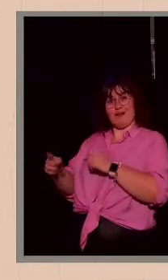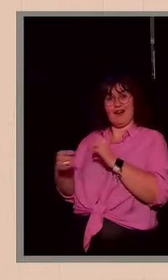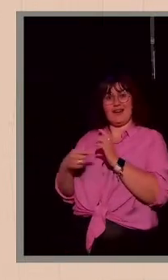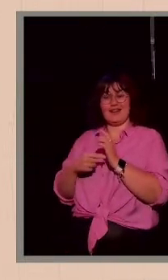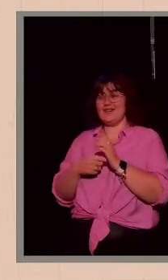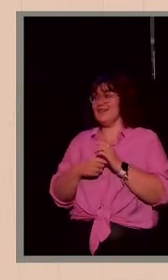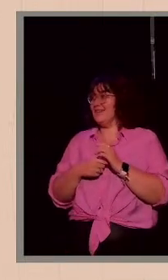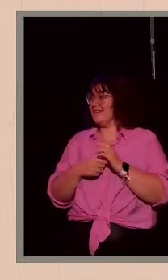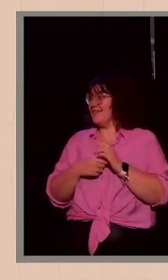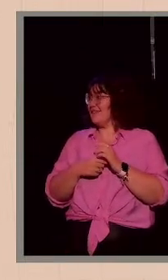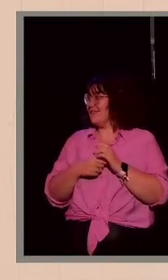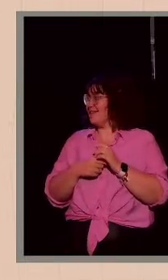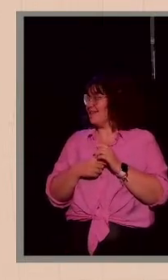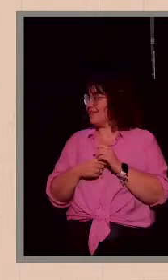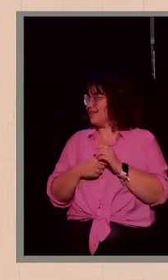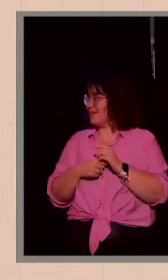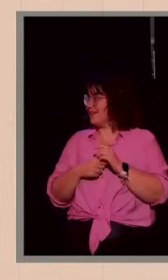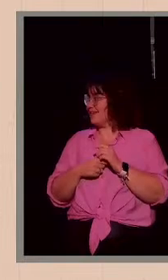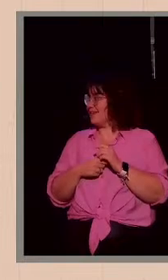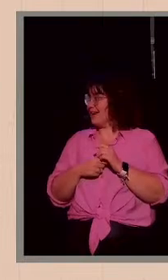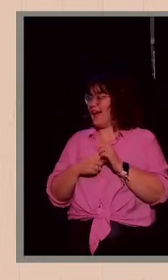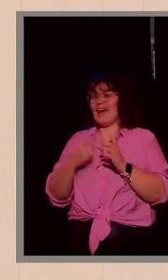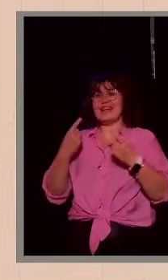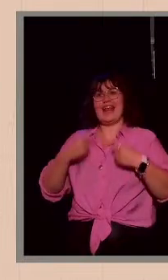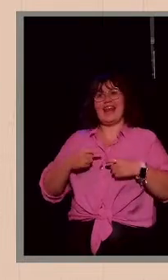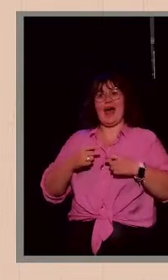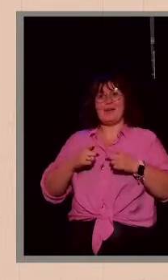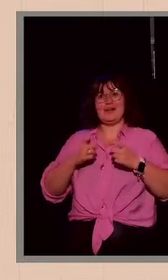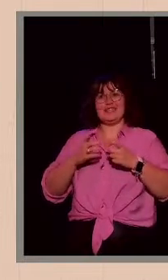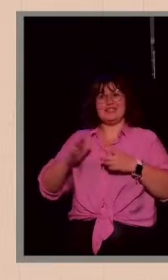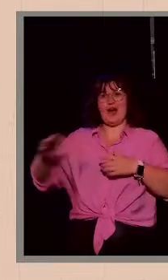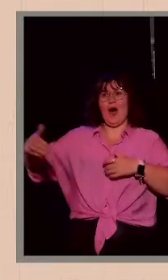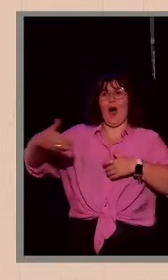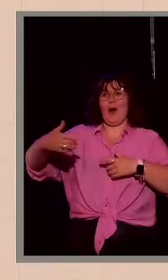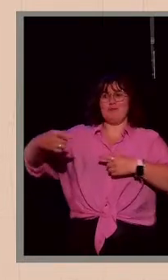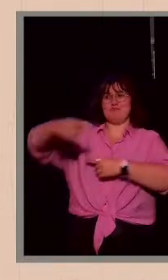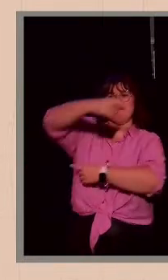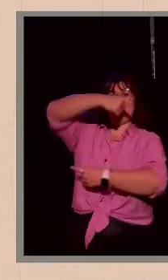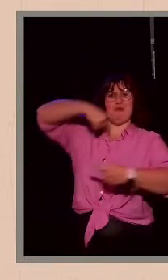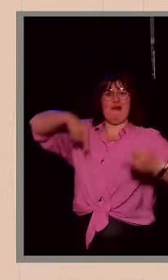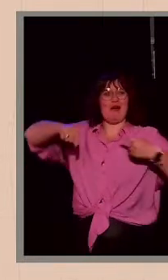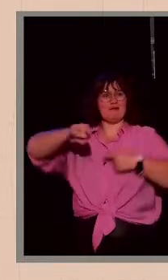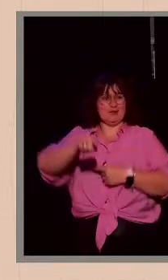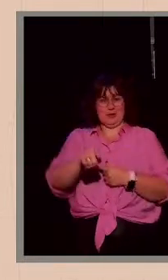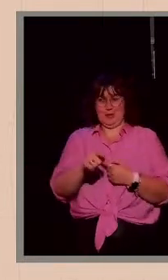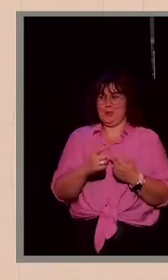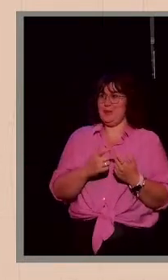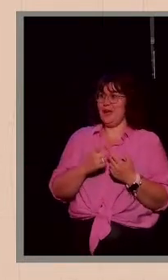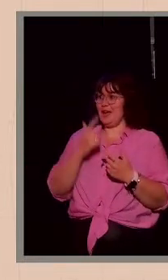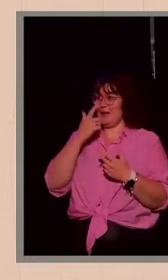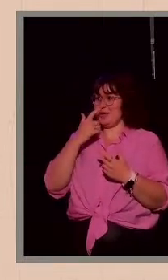let its arm wrap around you and hold onto them, and you can also lean on them.